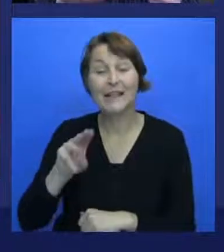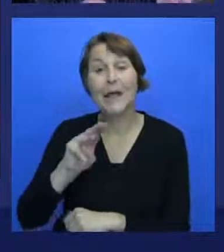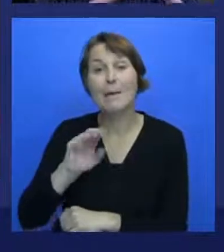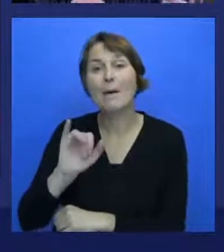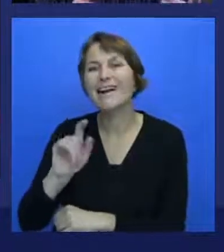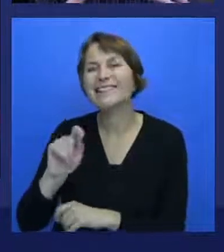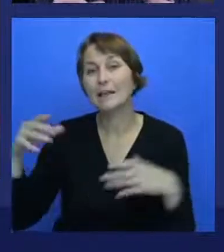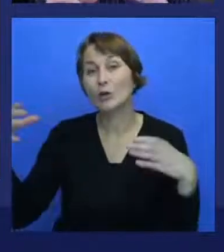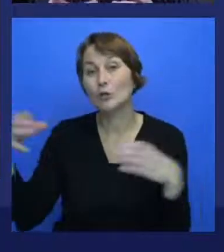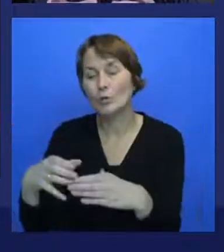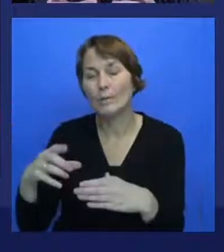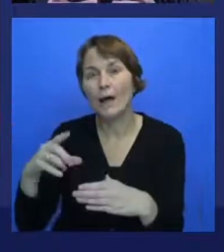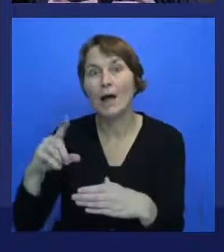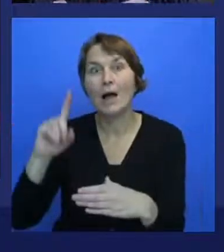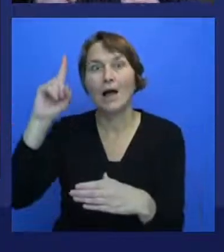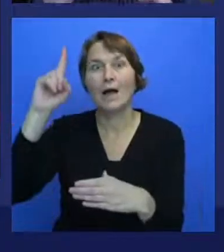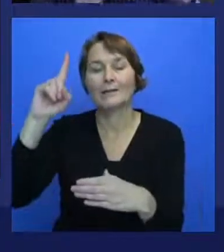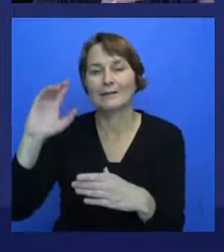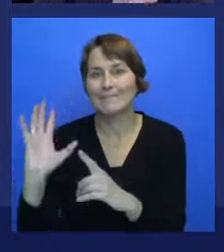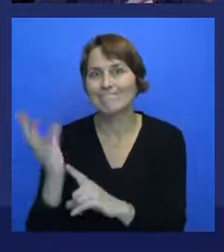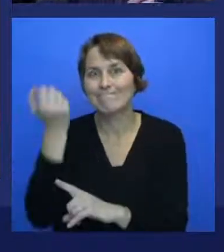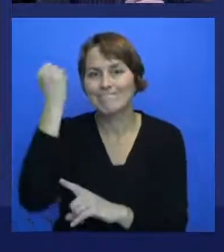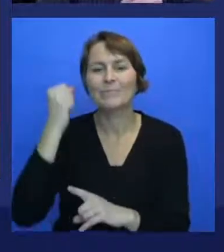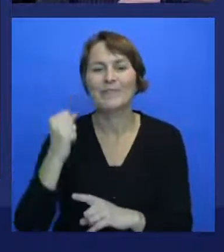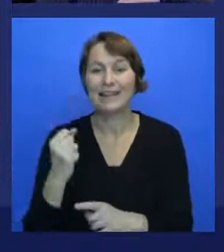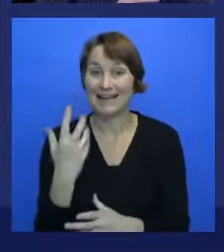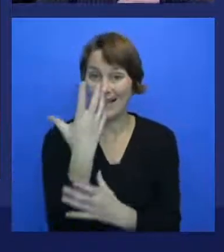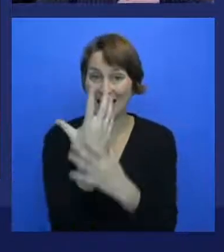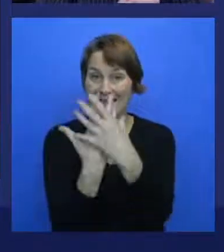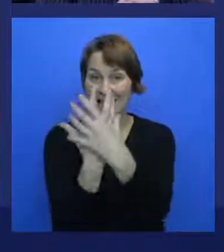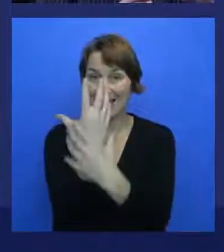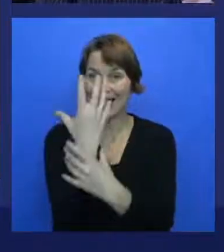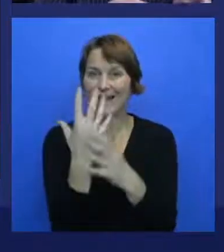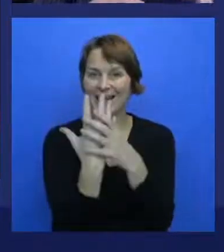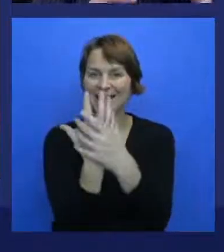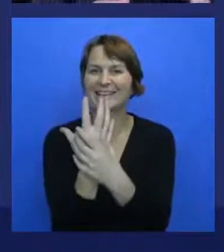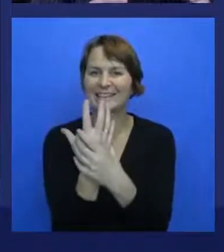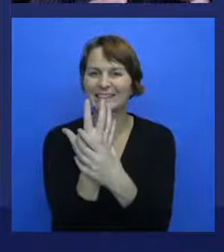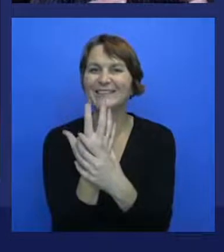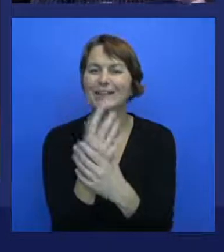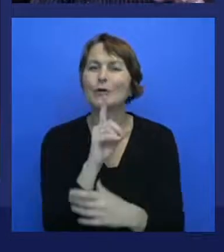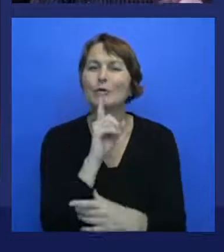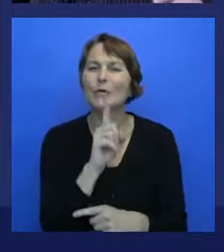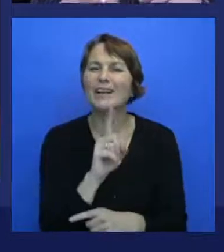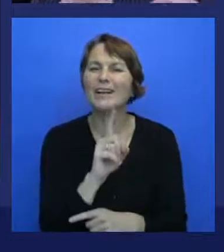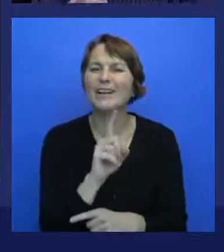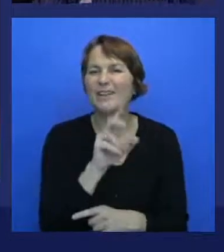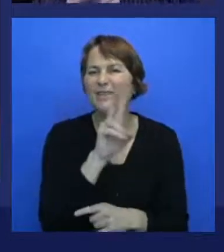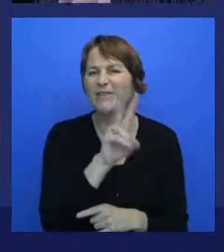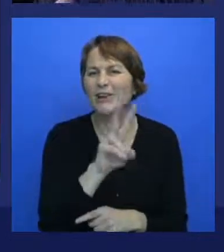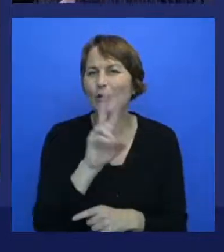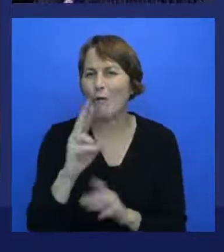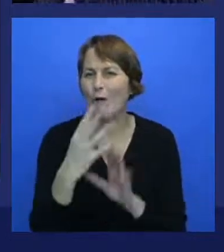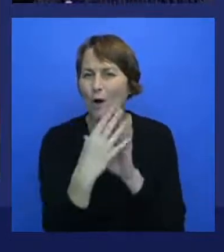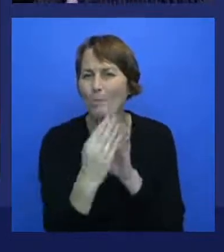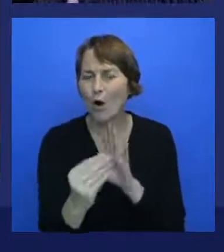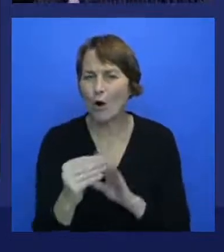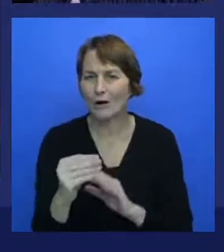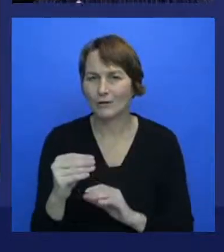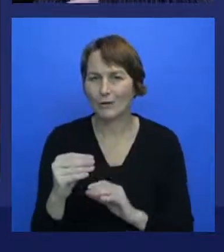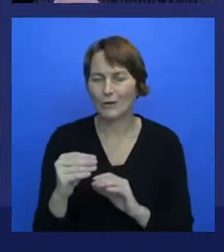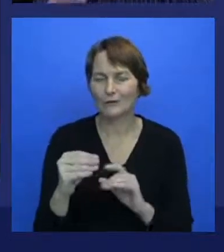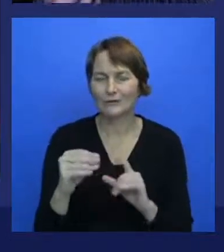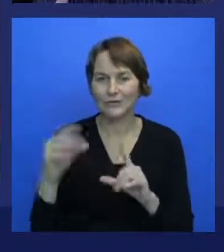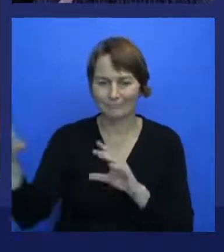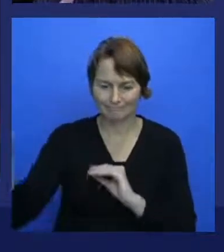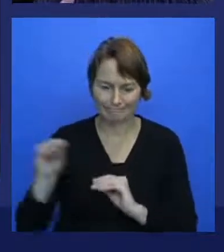to simulate the hand in a virtual reality model. And so to allow it to practice the manipulation of an